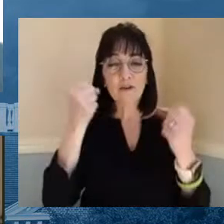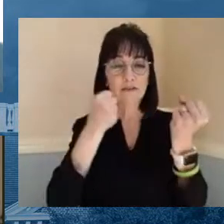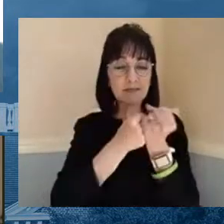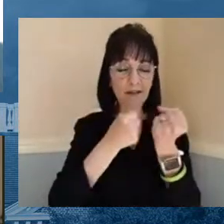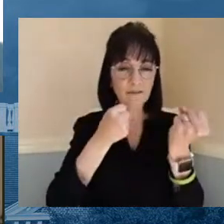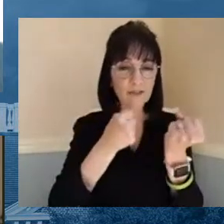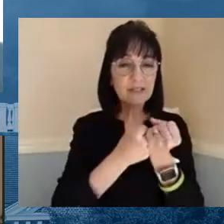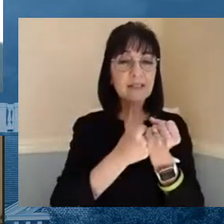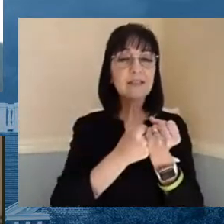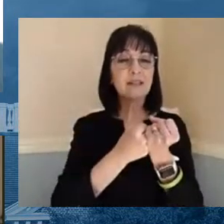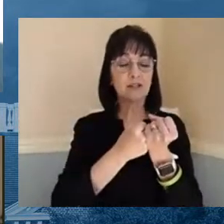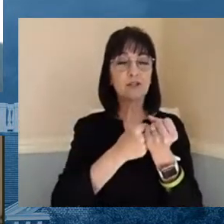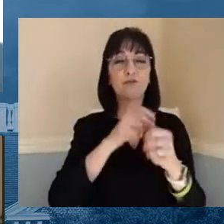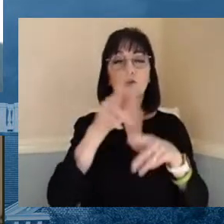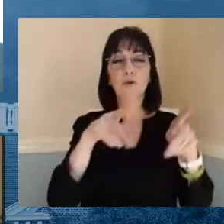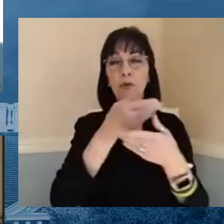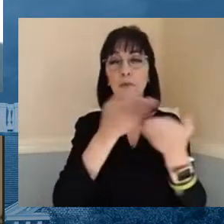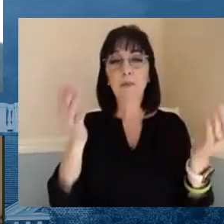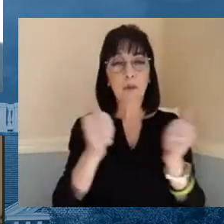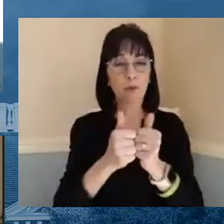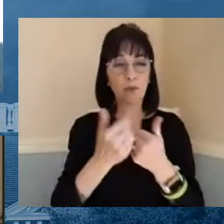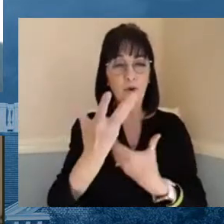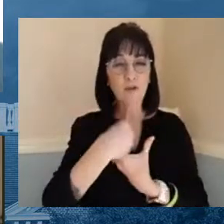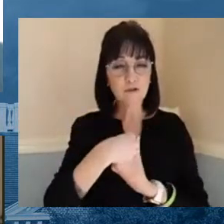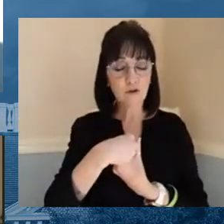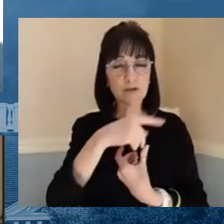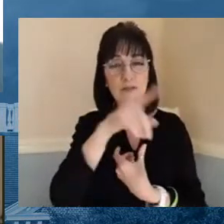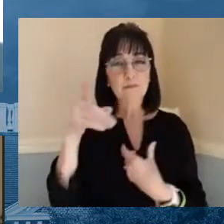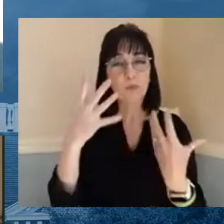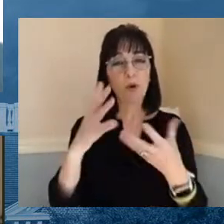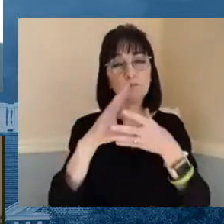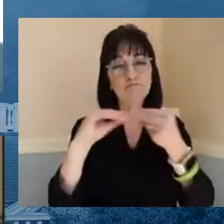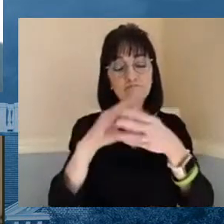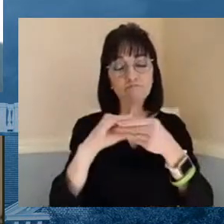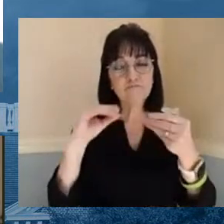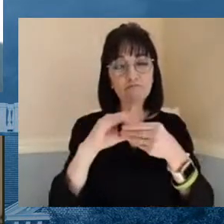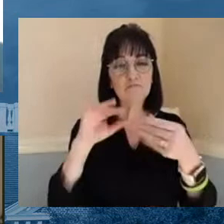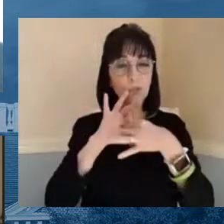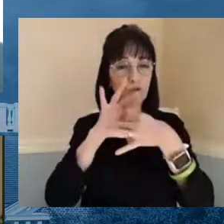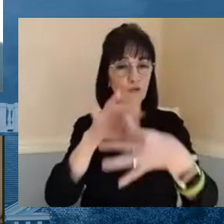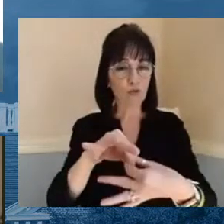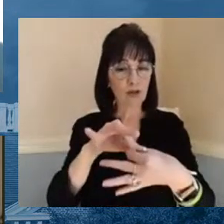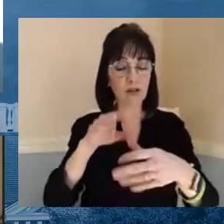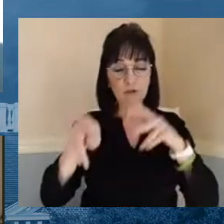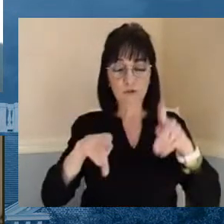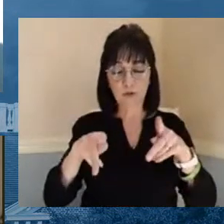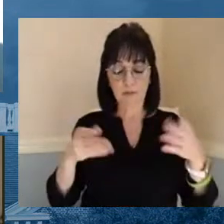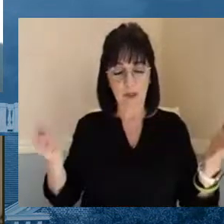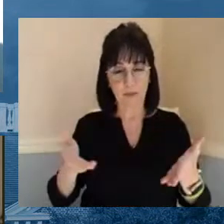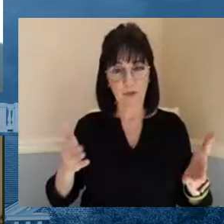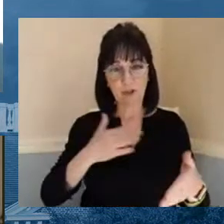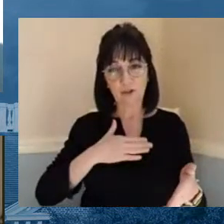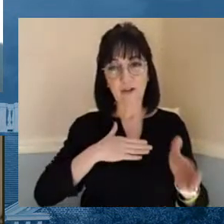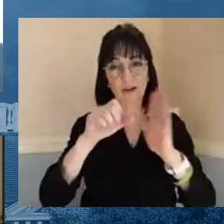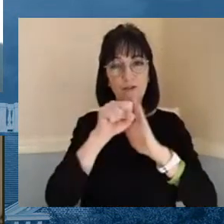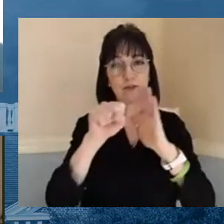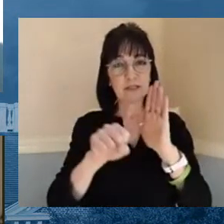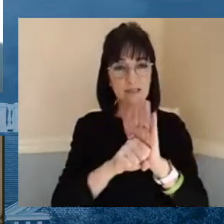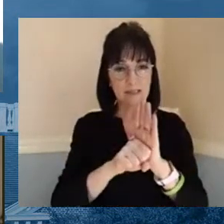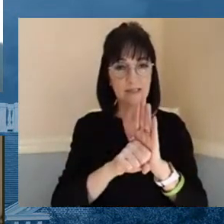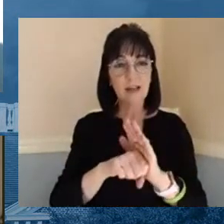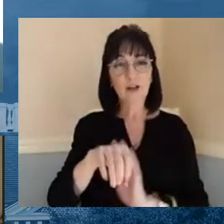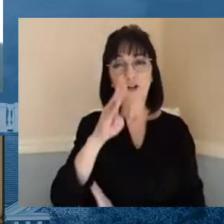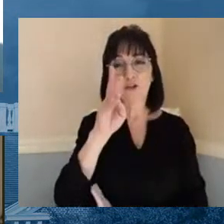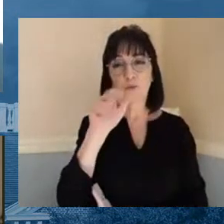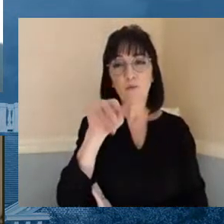today to talk about autism as it relates to the people of our state. We're joined by Brian Hall, who's